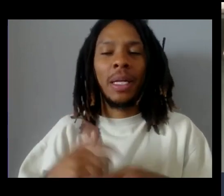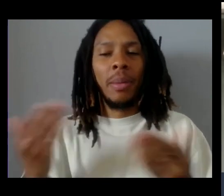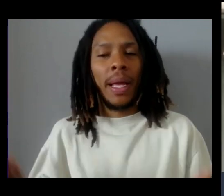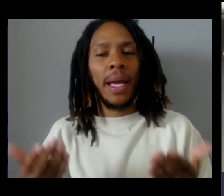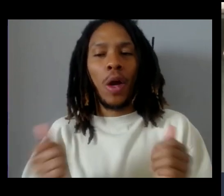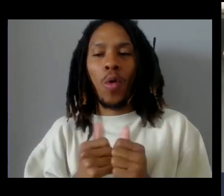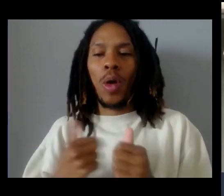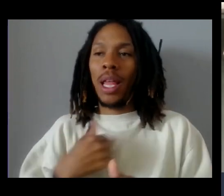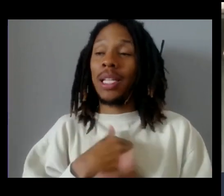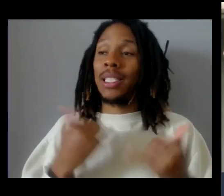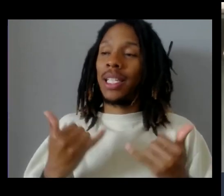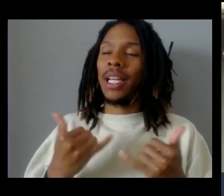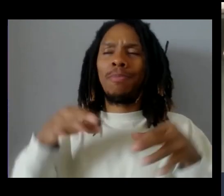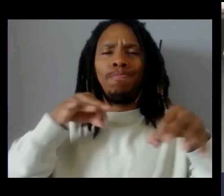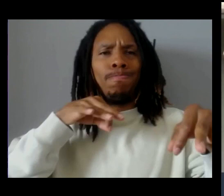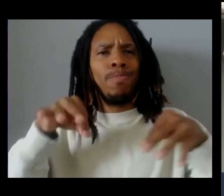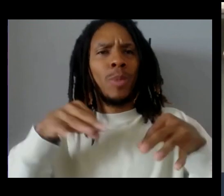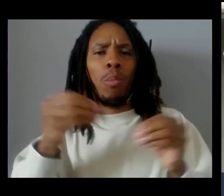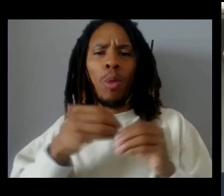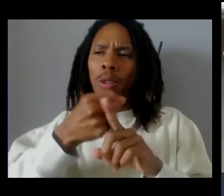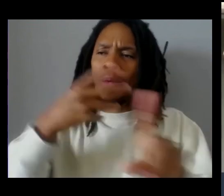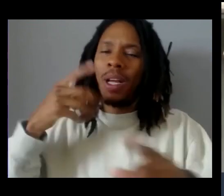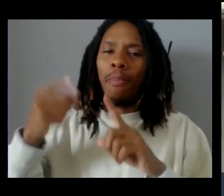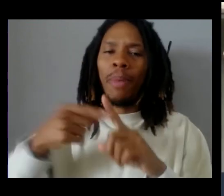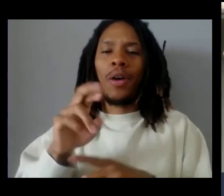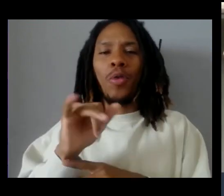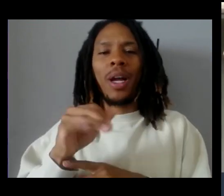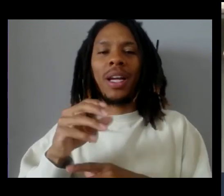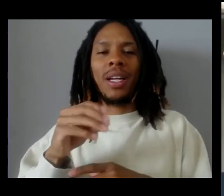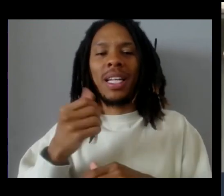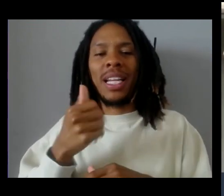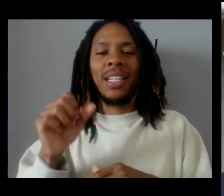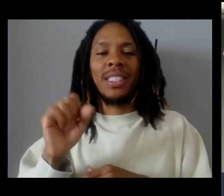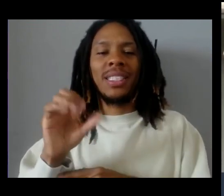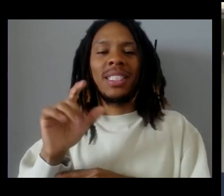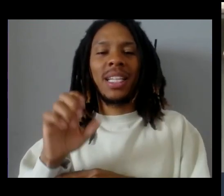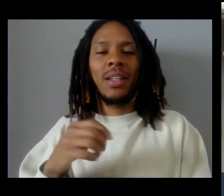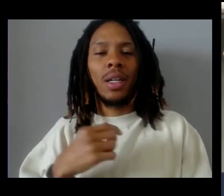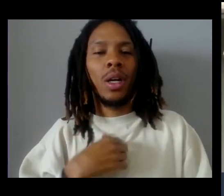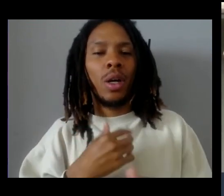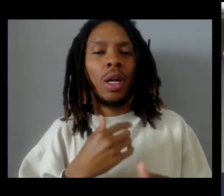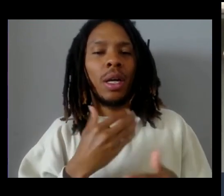us today and tell us more about Ray and Anyscale. Yeah, we really appreciate it, Robert.